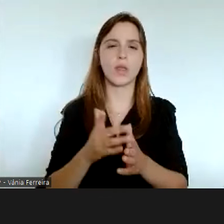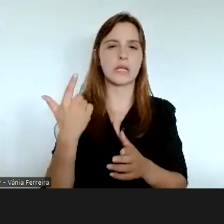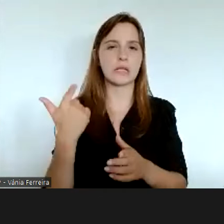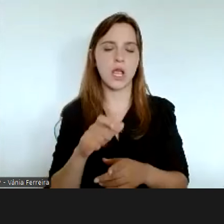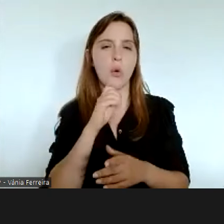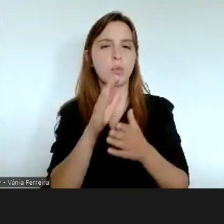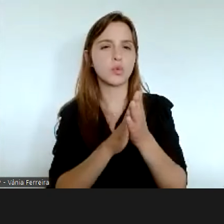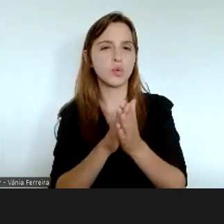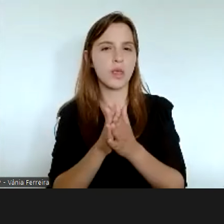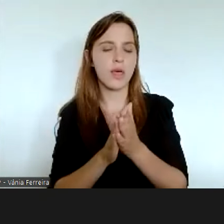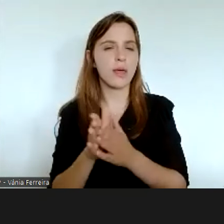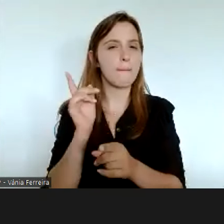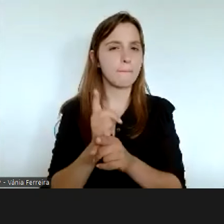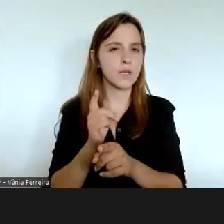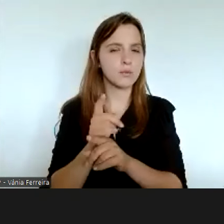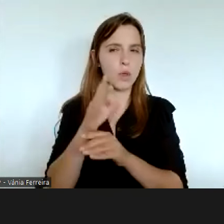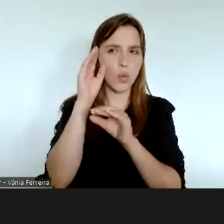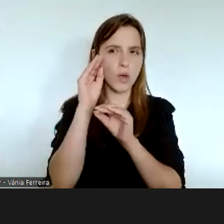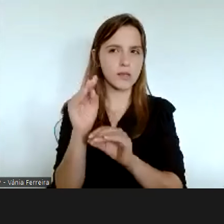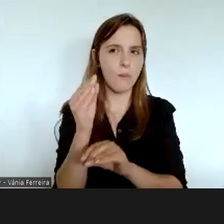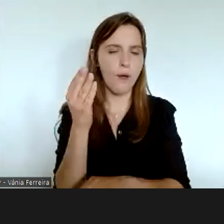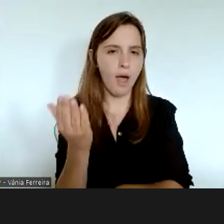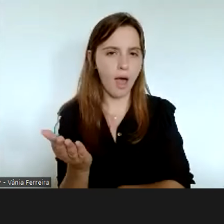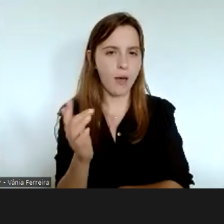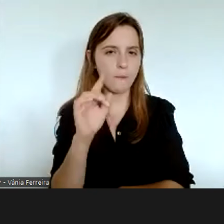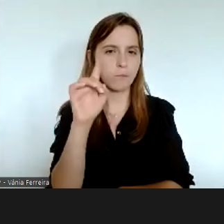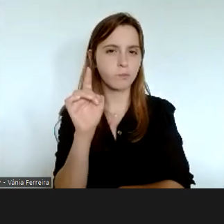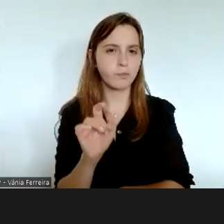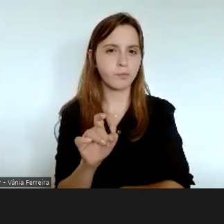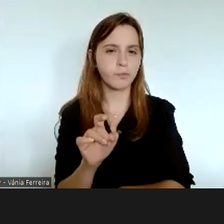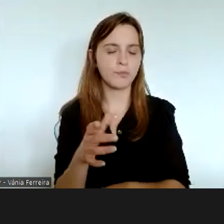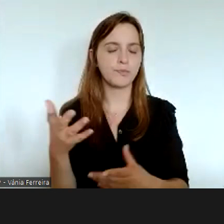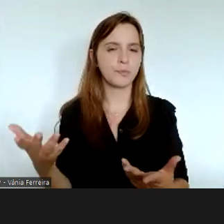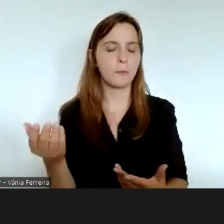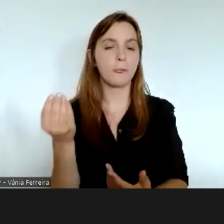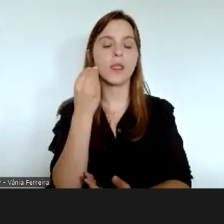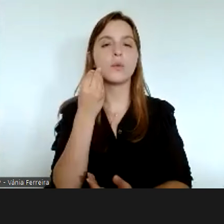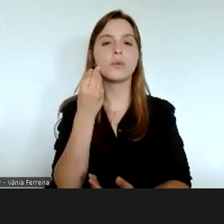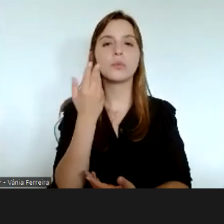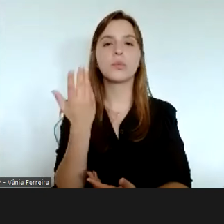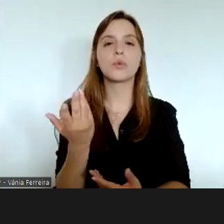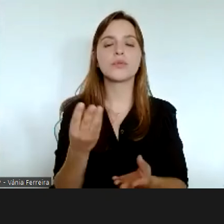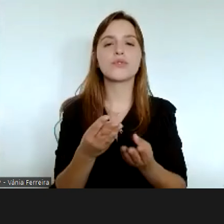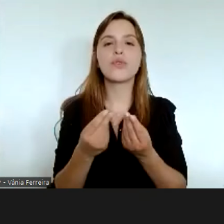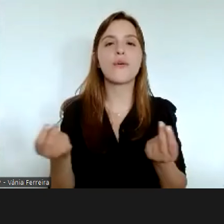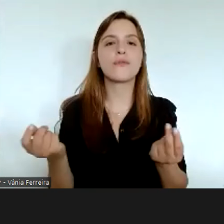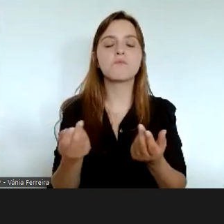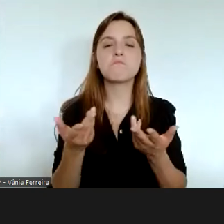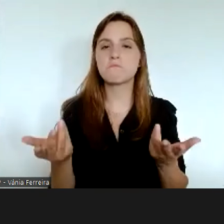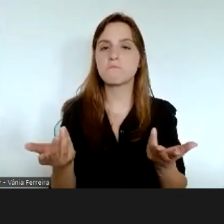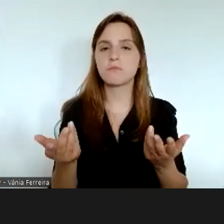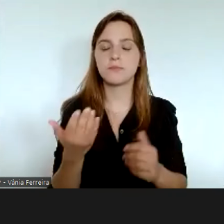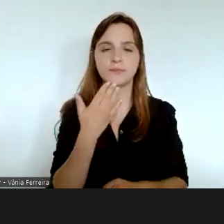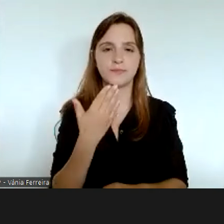get education? And how do you want to deal with that? Thank